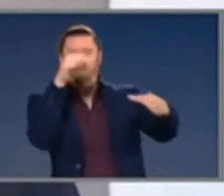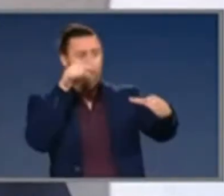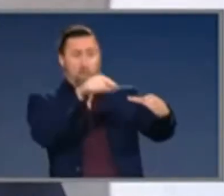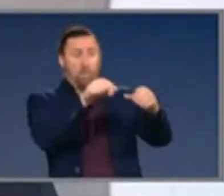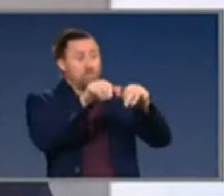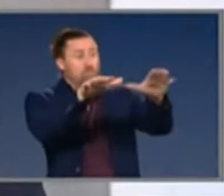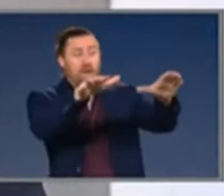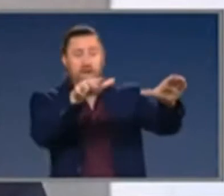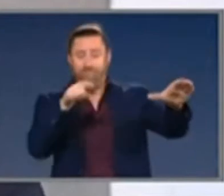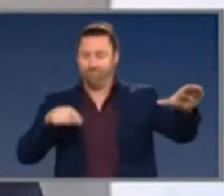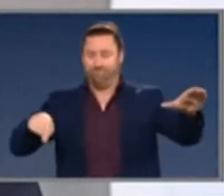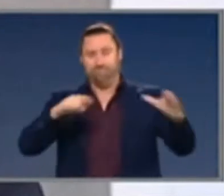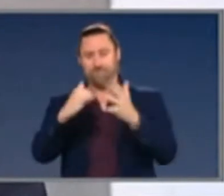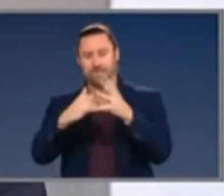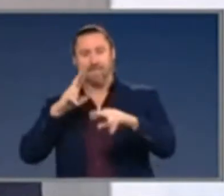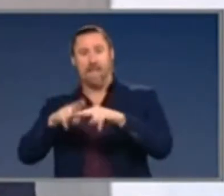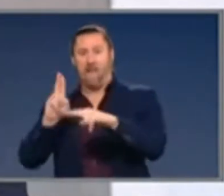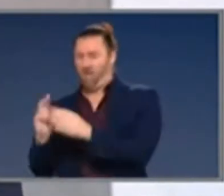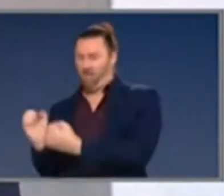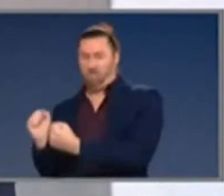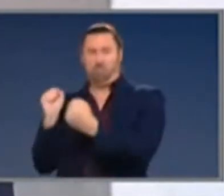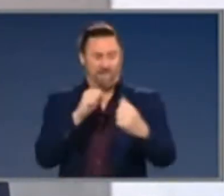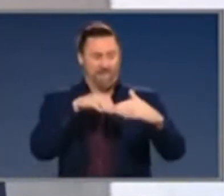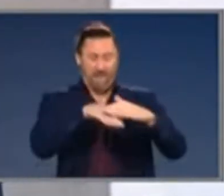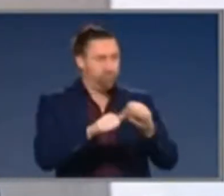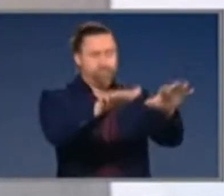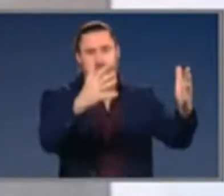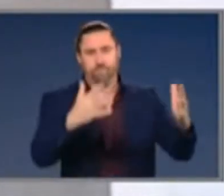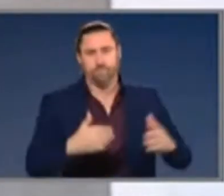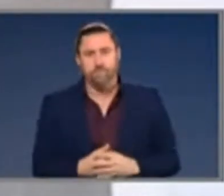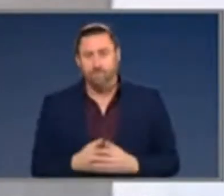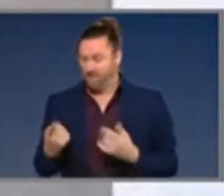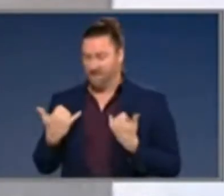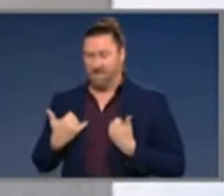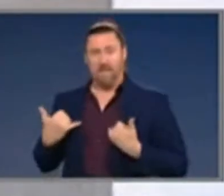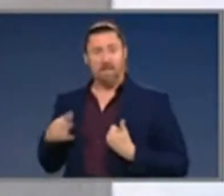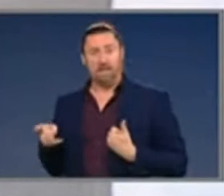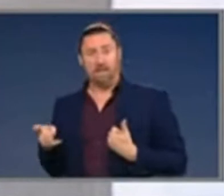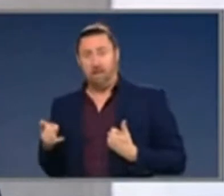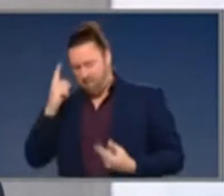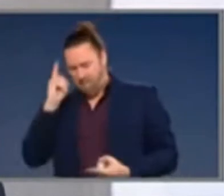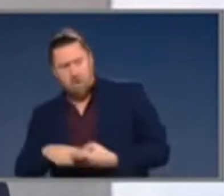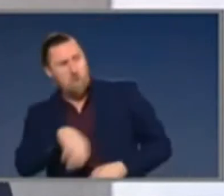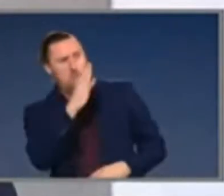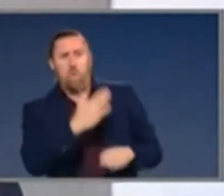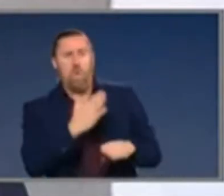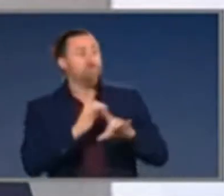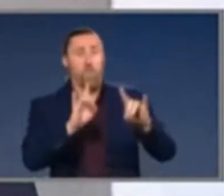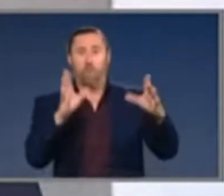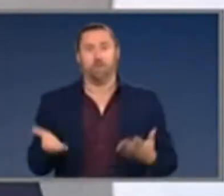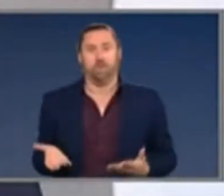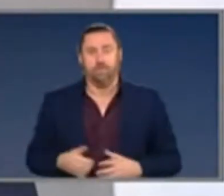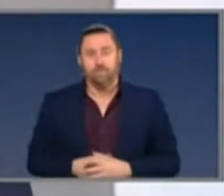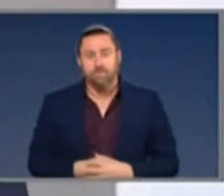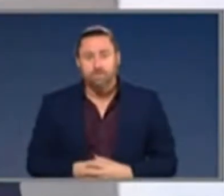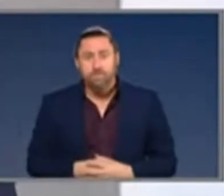through workforce transmission. It has principally come through the infection of staff more broadly in the community, in